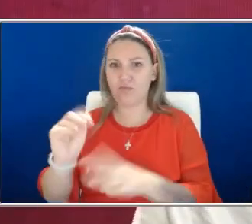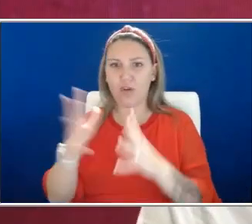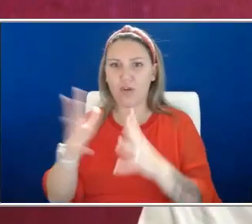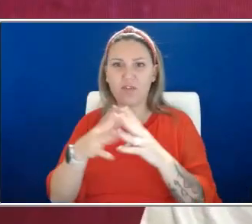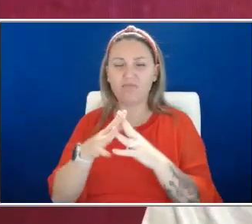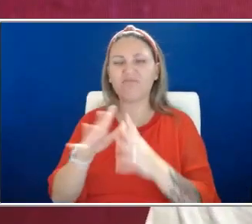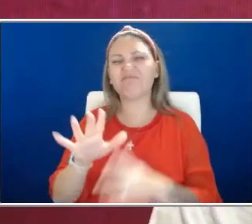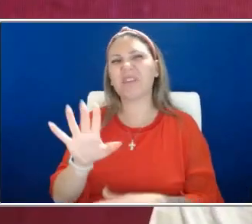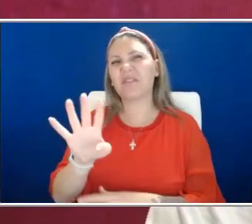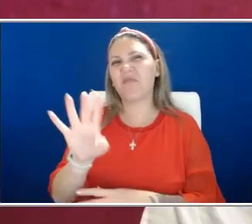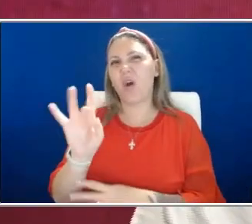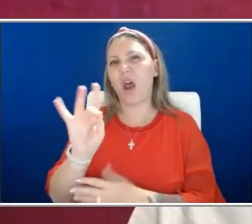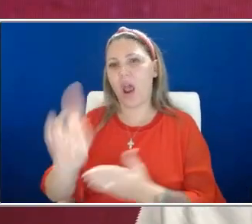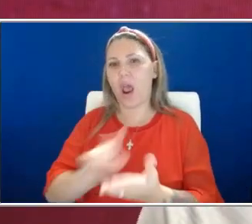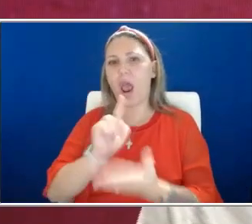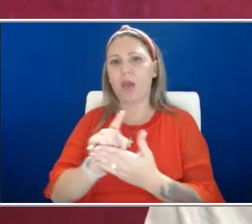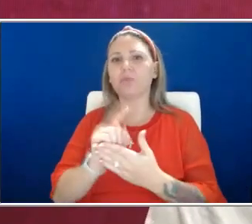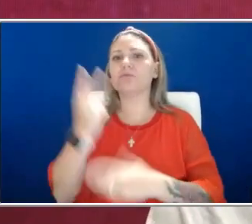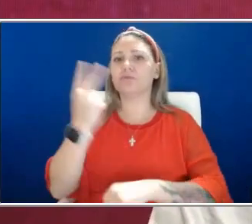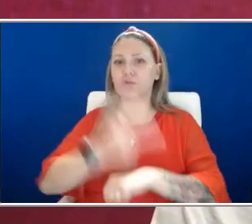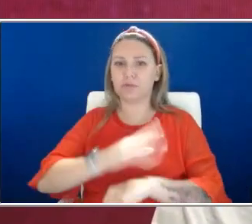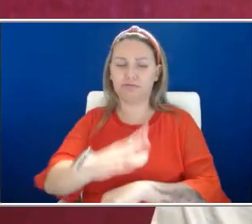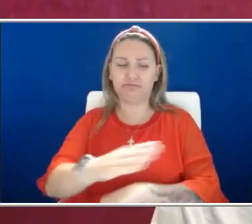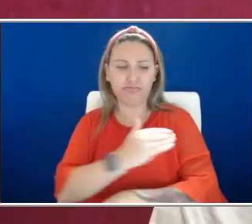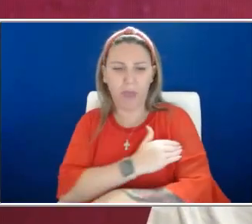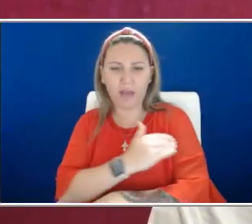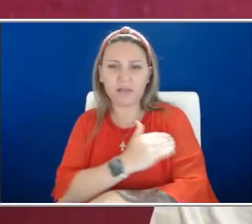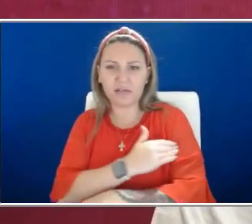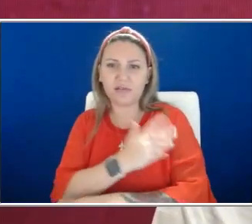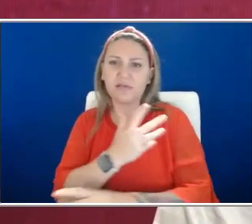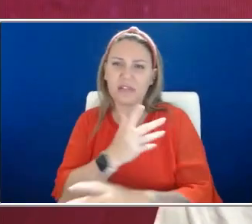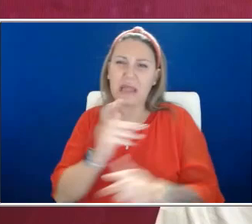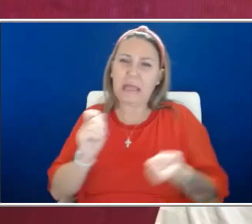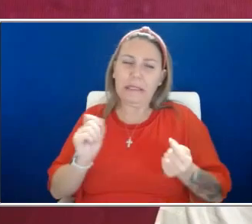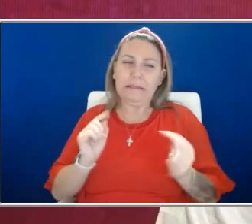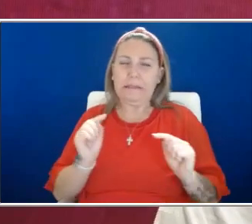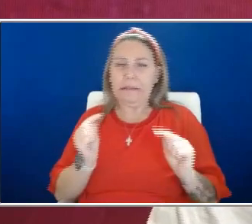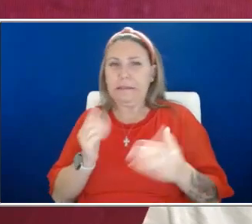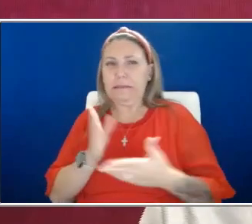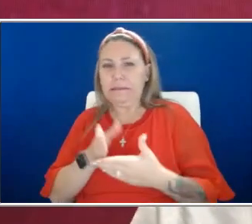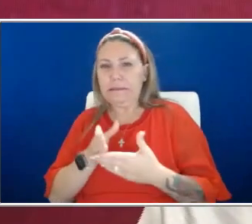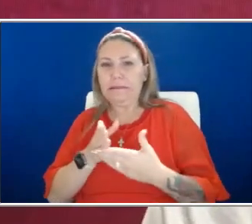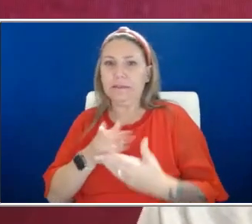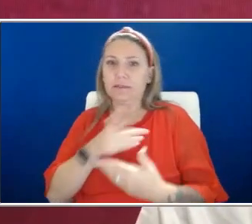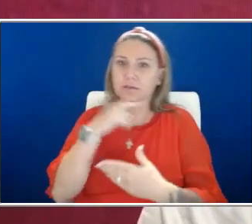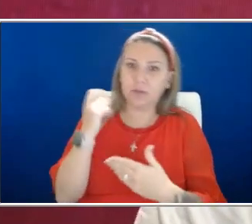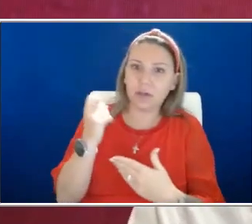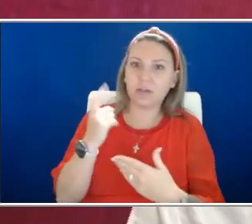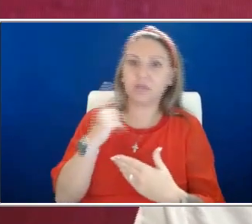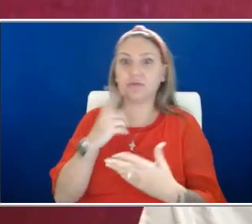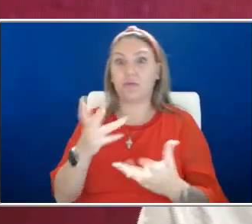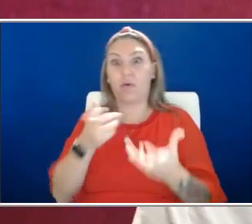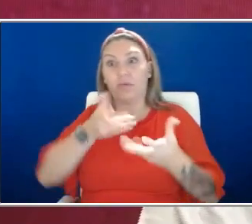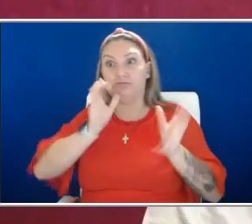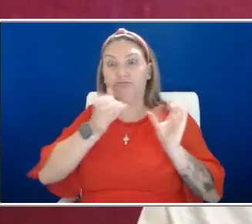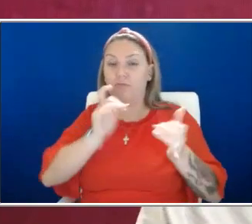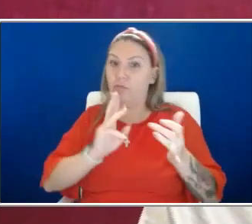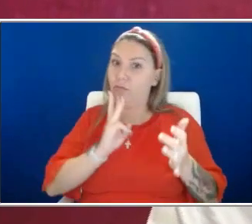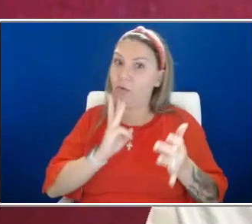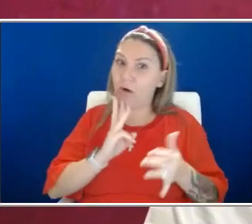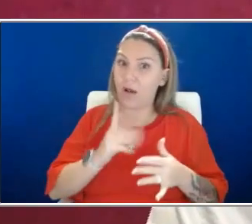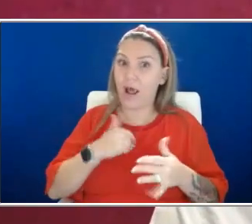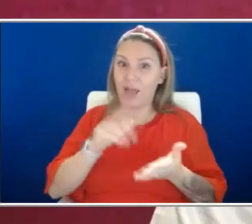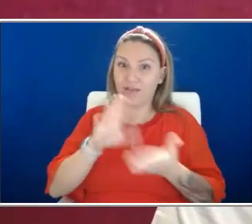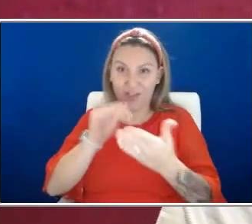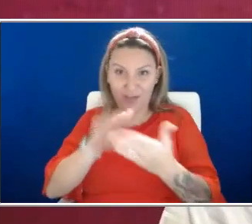48-hour window. I mean, for 2 days, your muscles are kind of, a little bit atrophied, the dehydration. You definitely want to hydrate. Like, I've learned so much